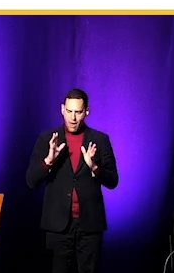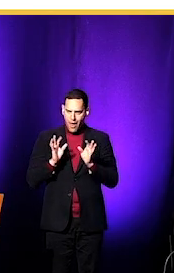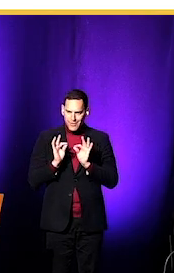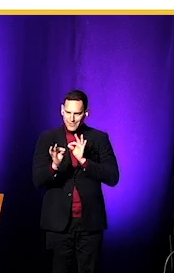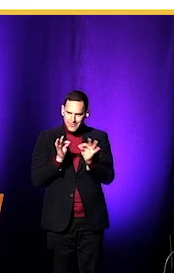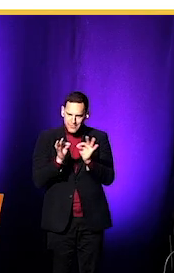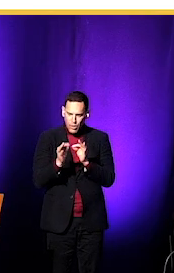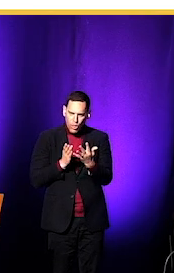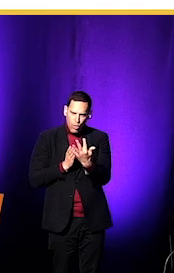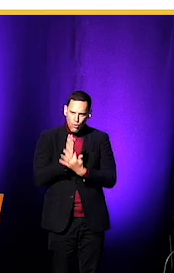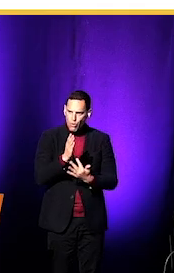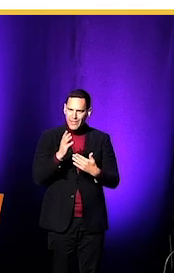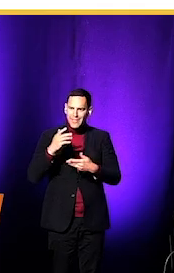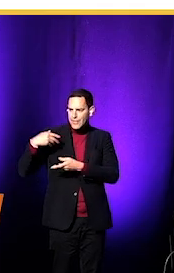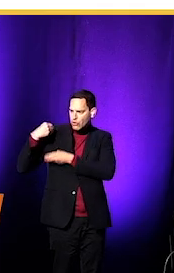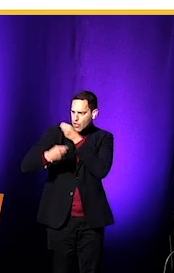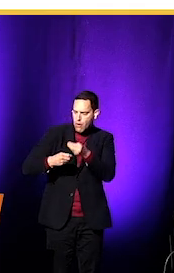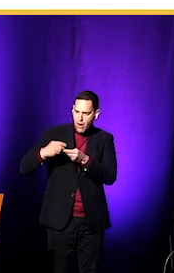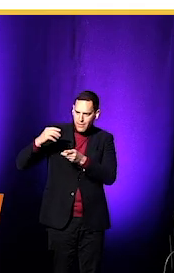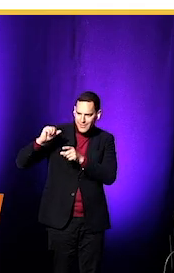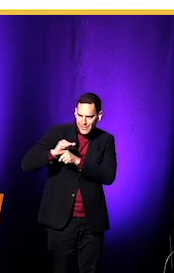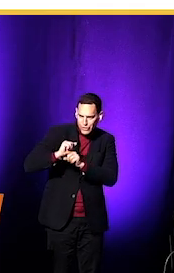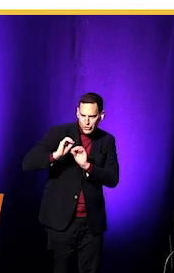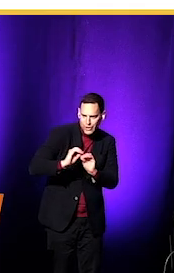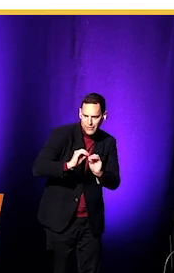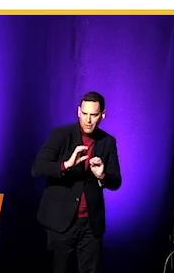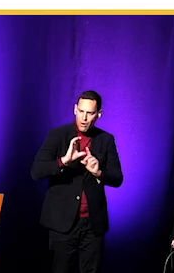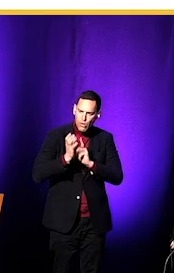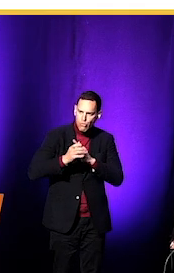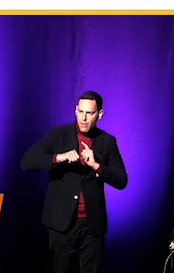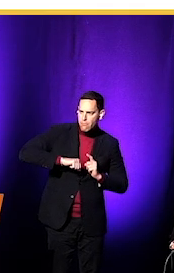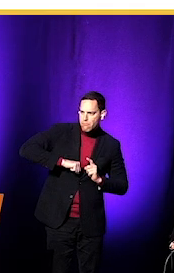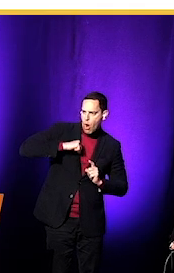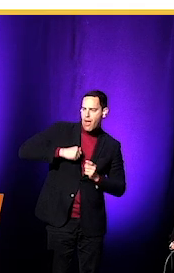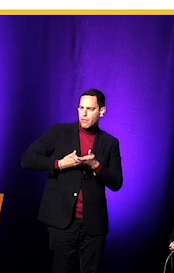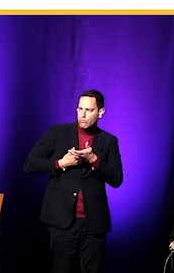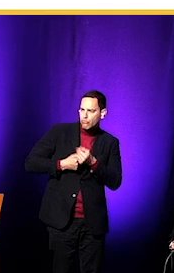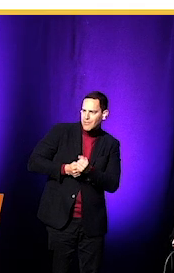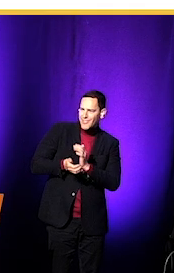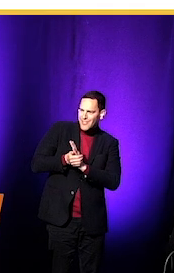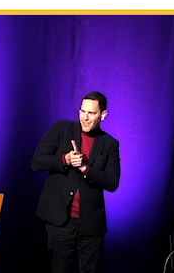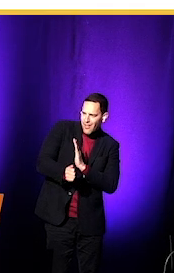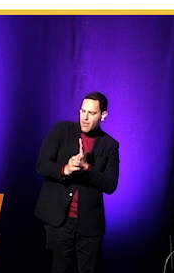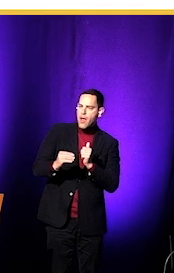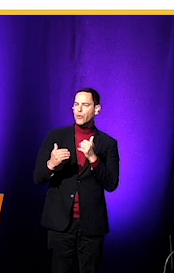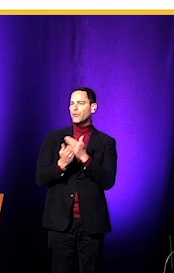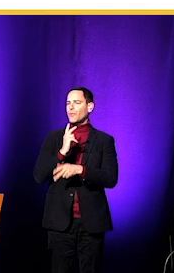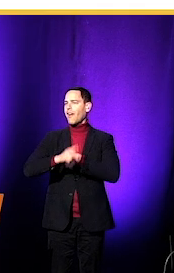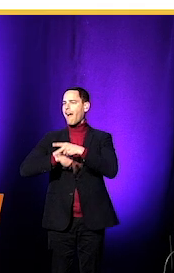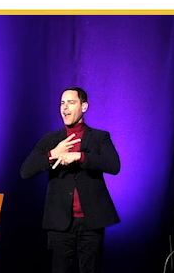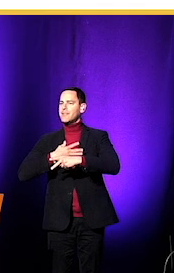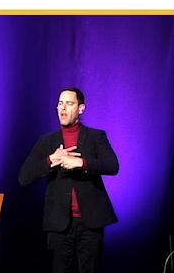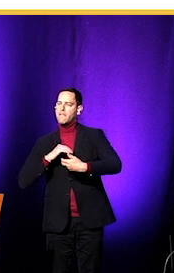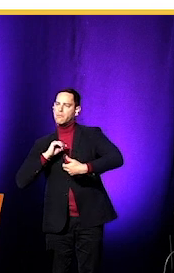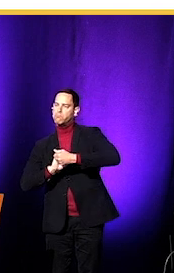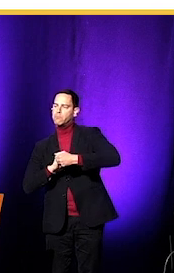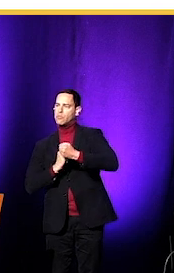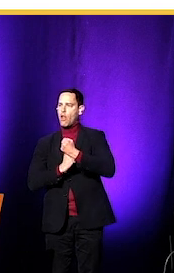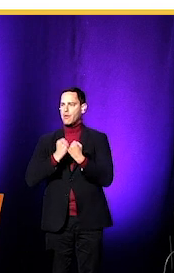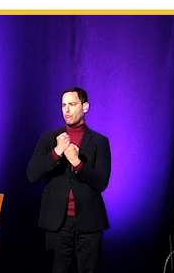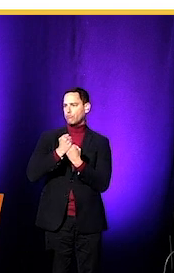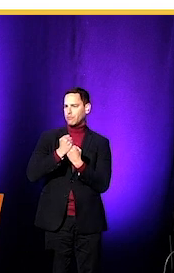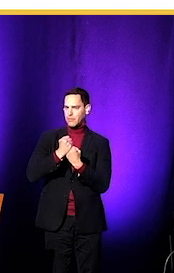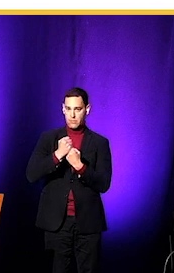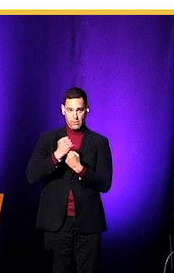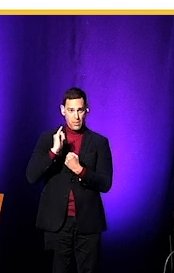pride, relationality, trust, skill, and new forms of solidarity. This, however, was not a singular